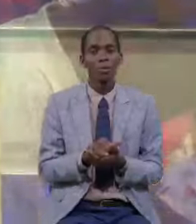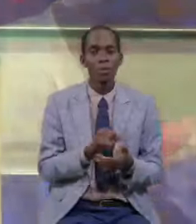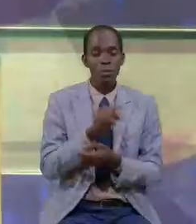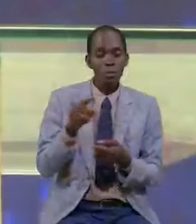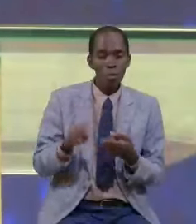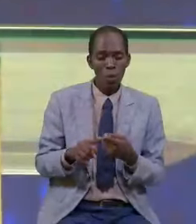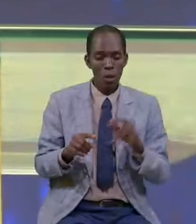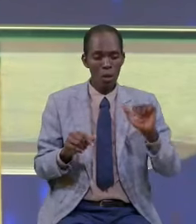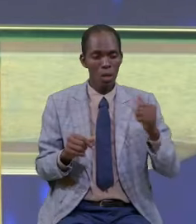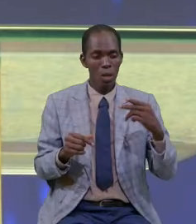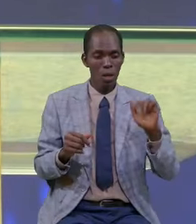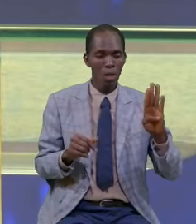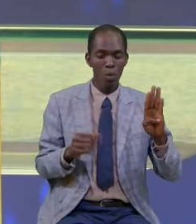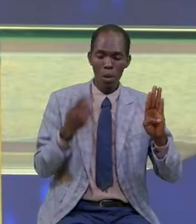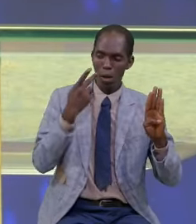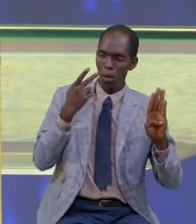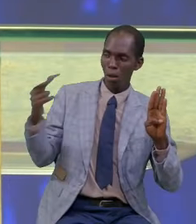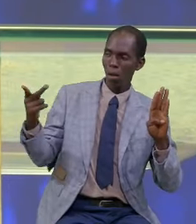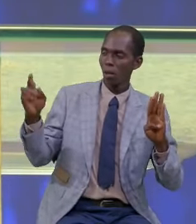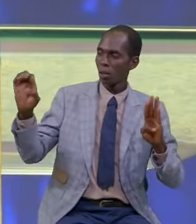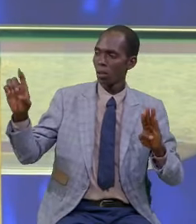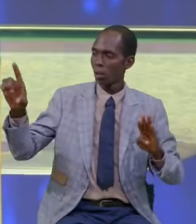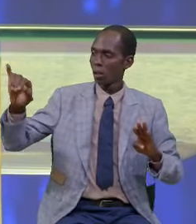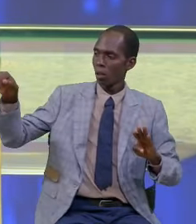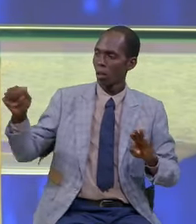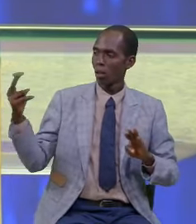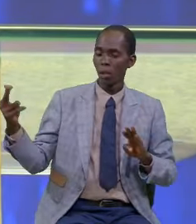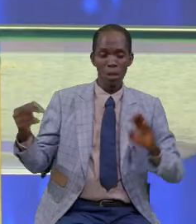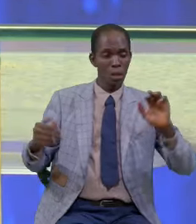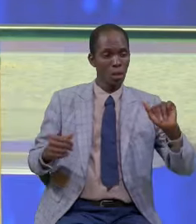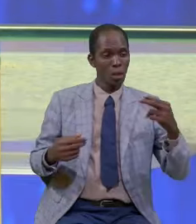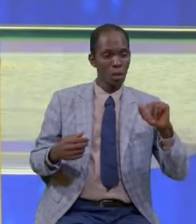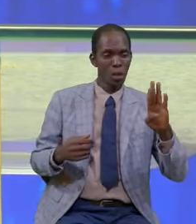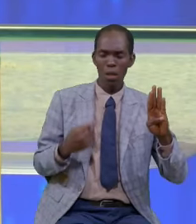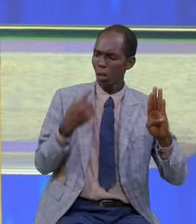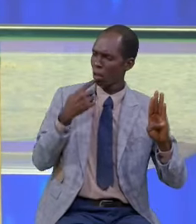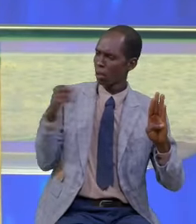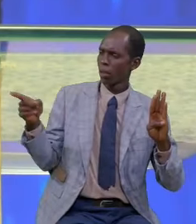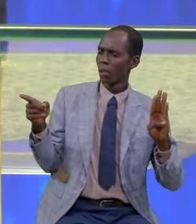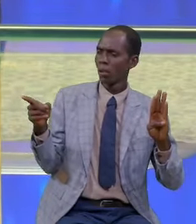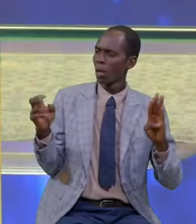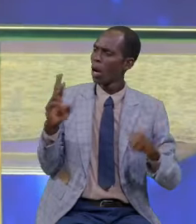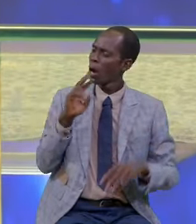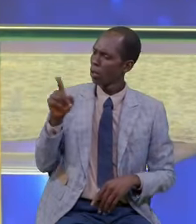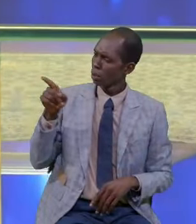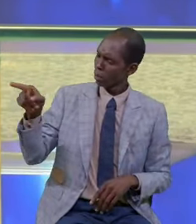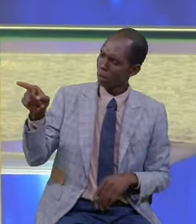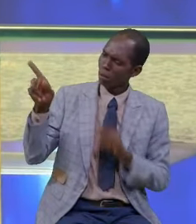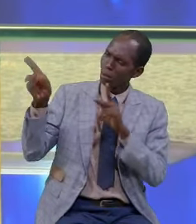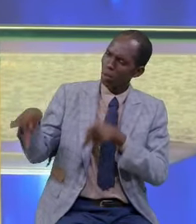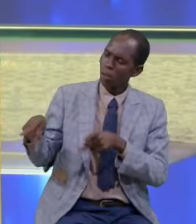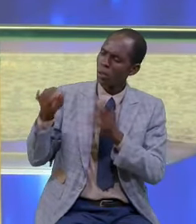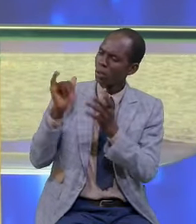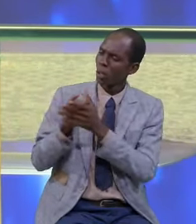saw Elijah that aab said unto him he that trou